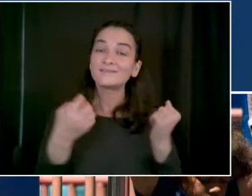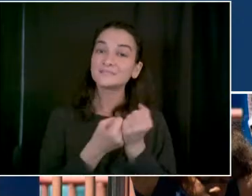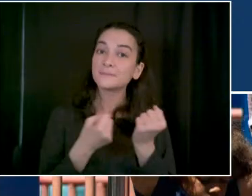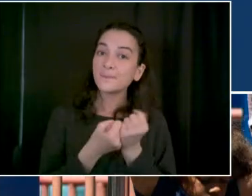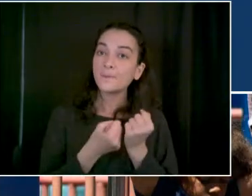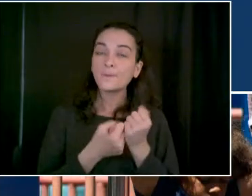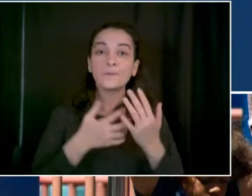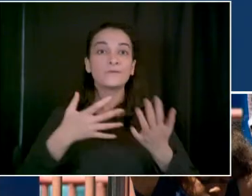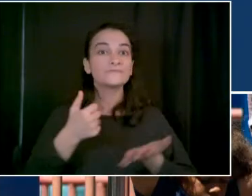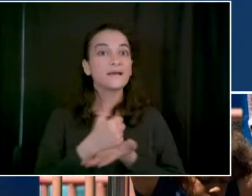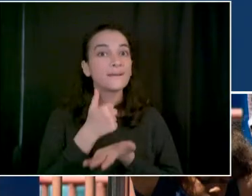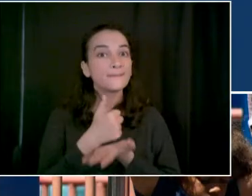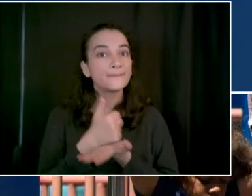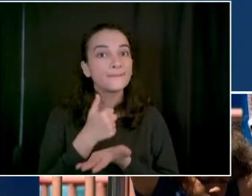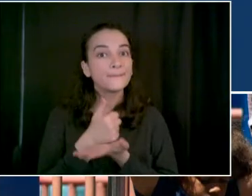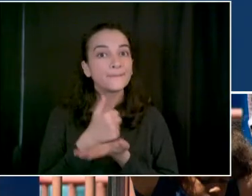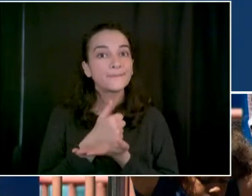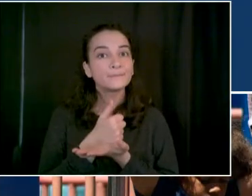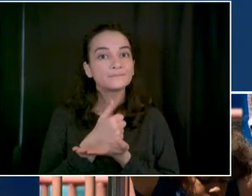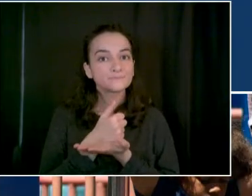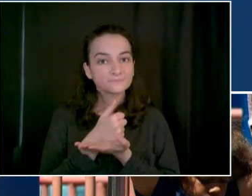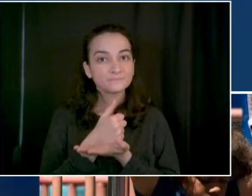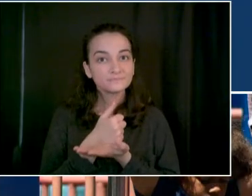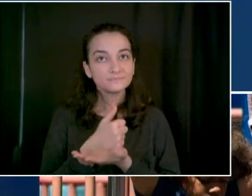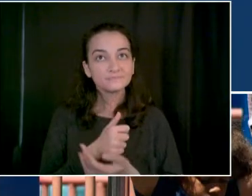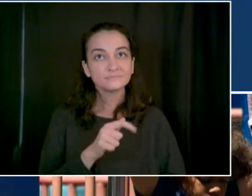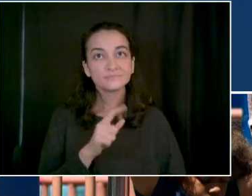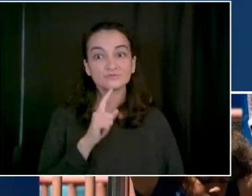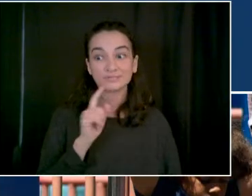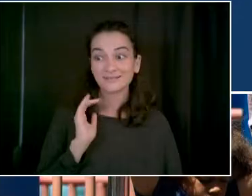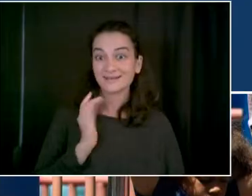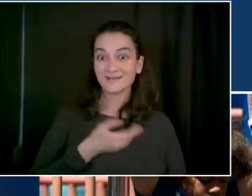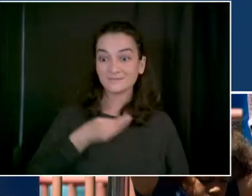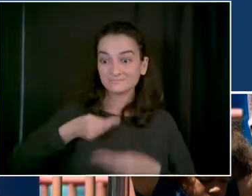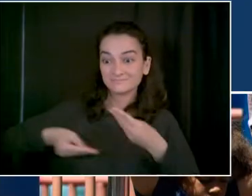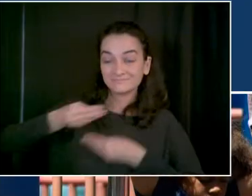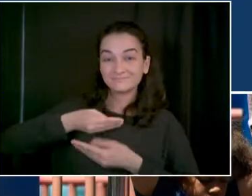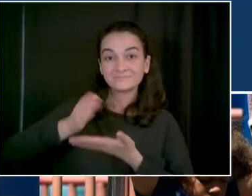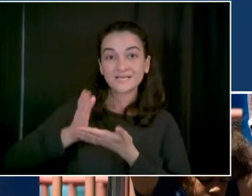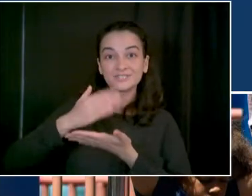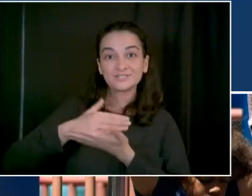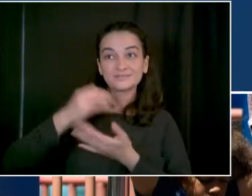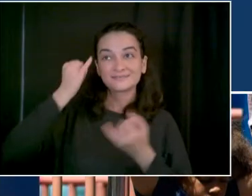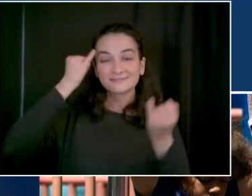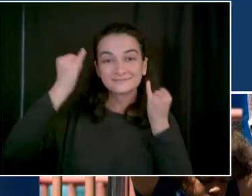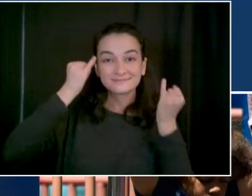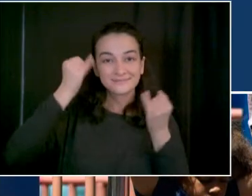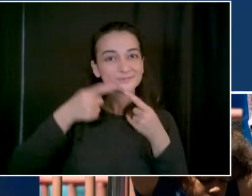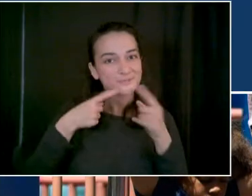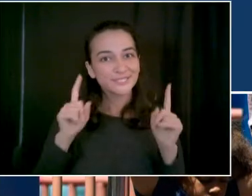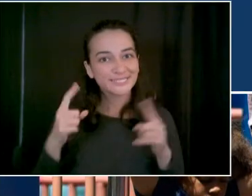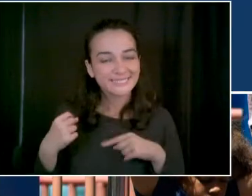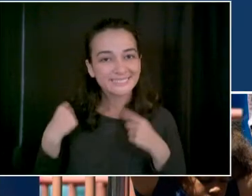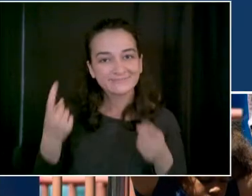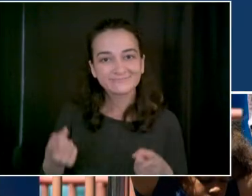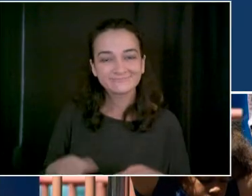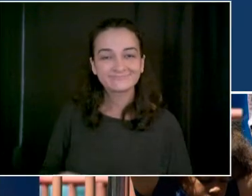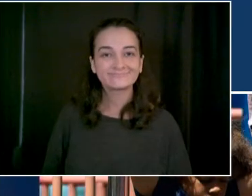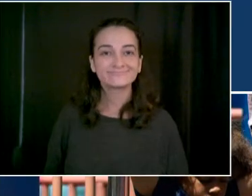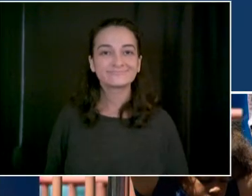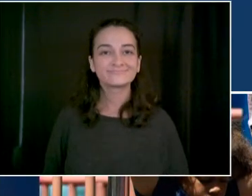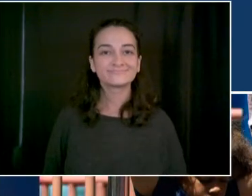doing under different economic challenges, and we still have $8.5 billion with a B